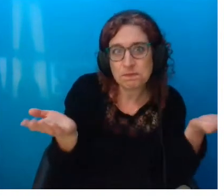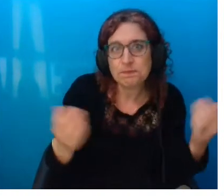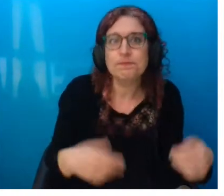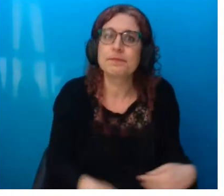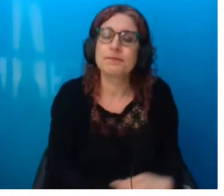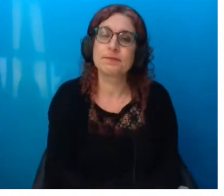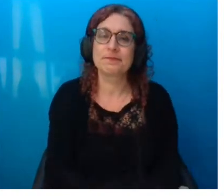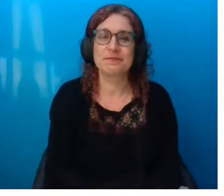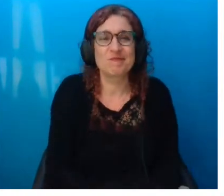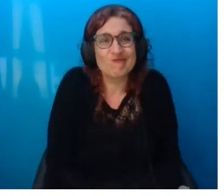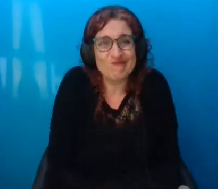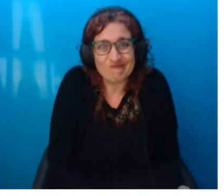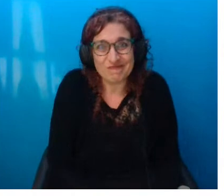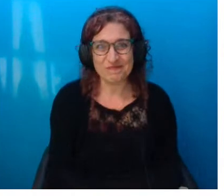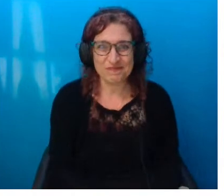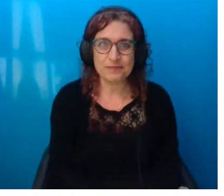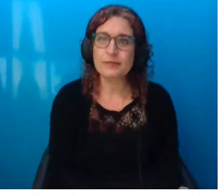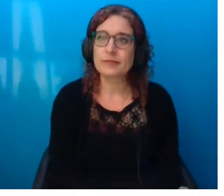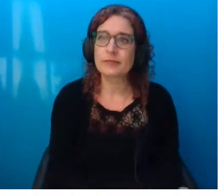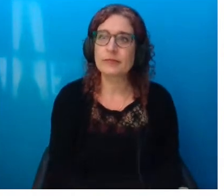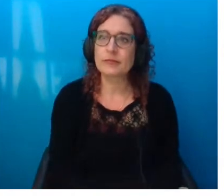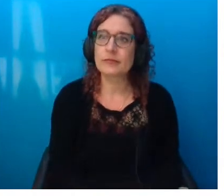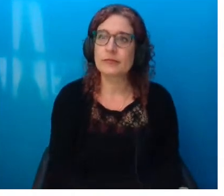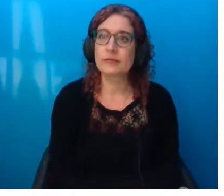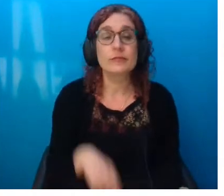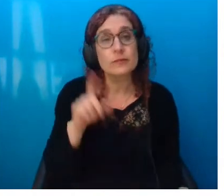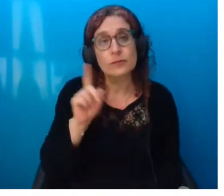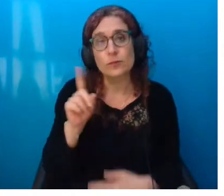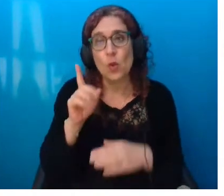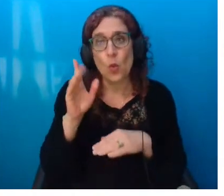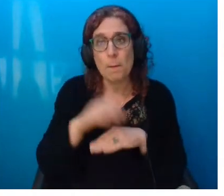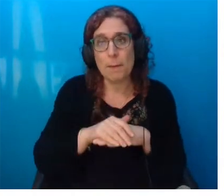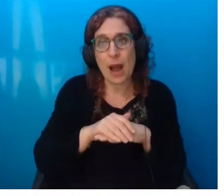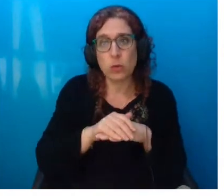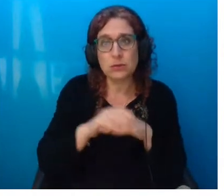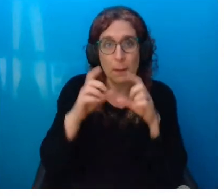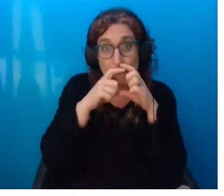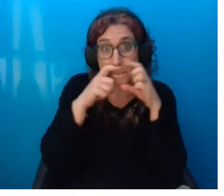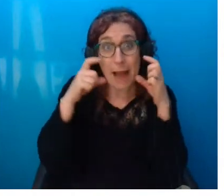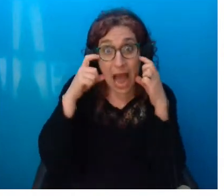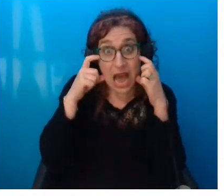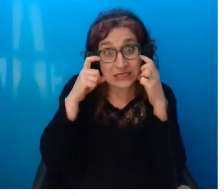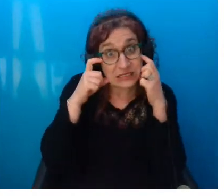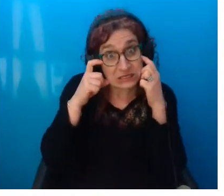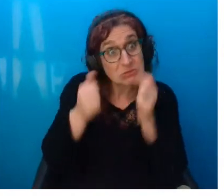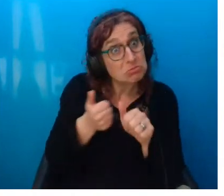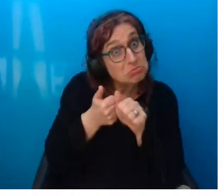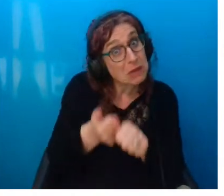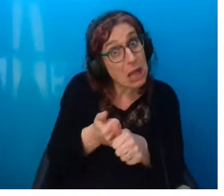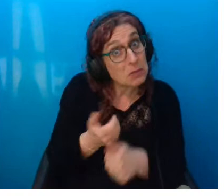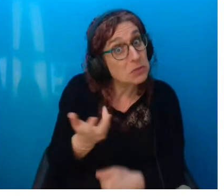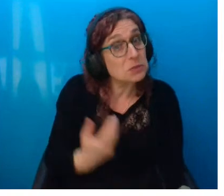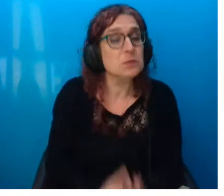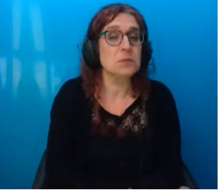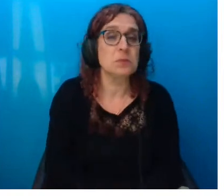That's about it, really. Is there any evidence that masks have been shown to help with kind of symptoms of allergic